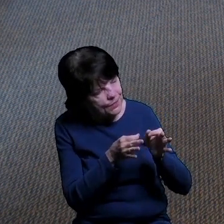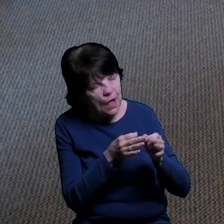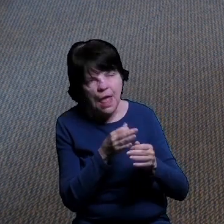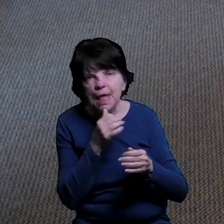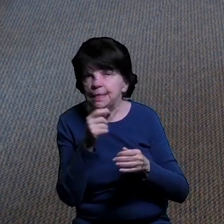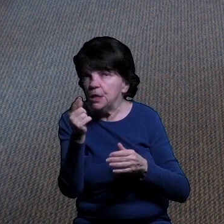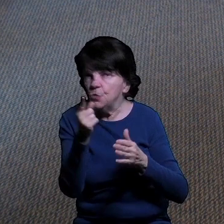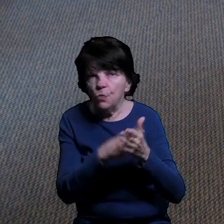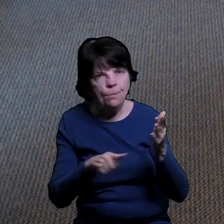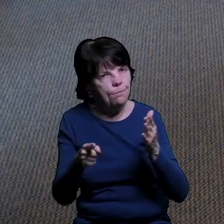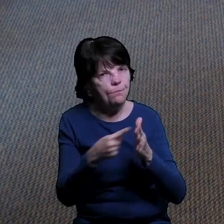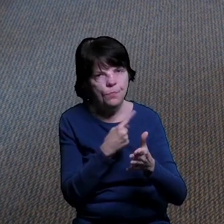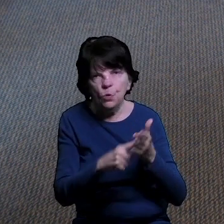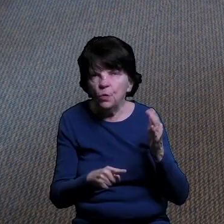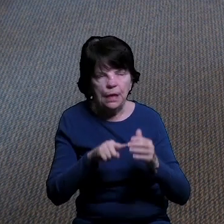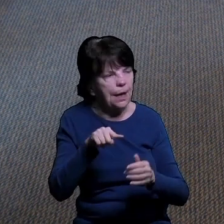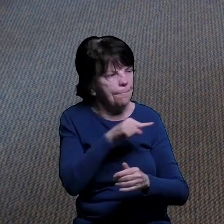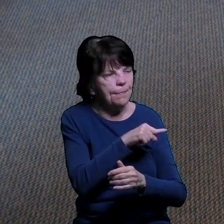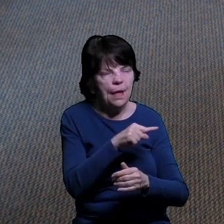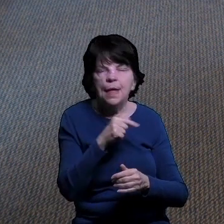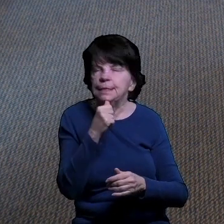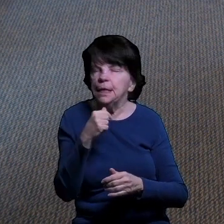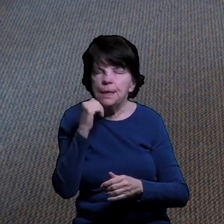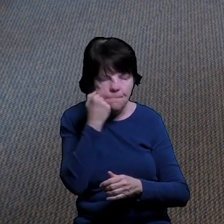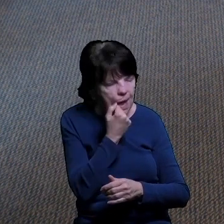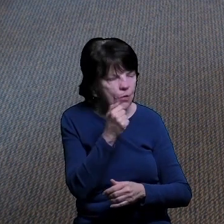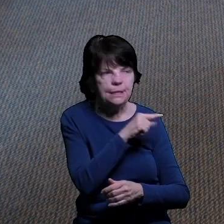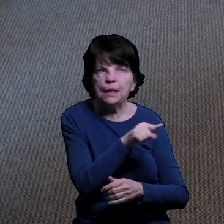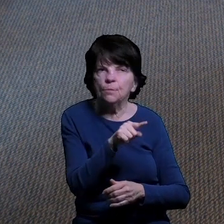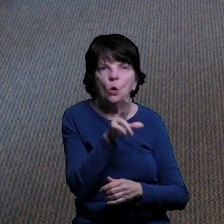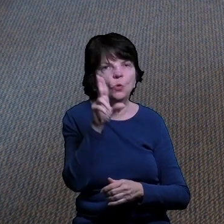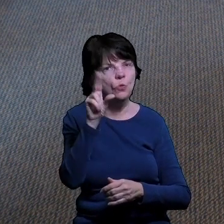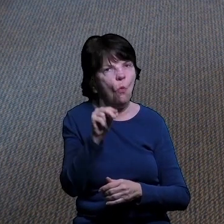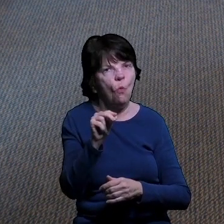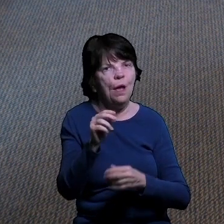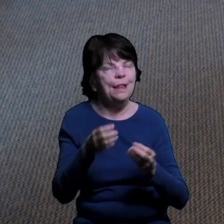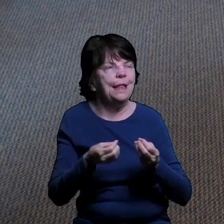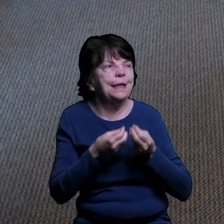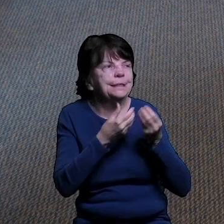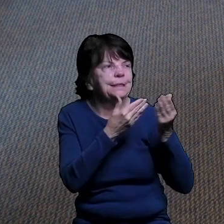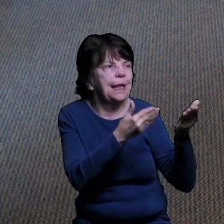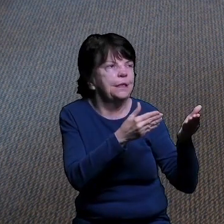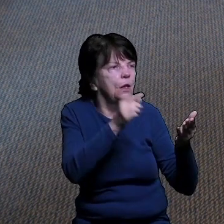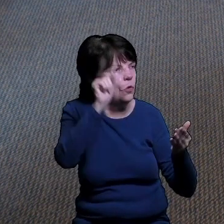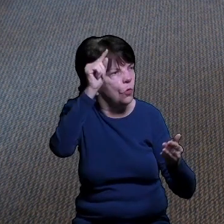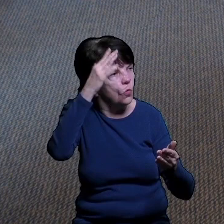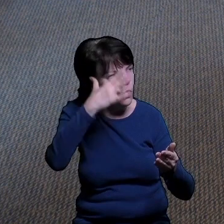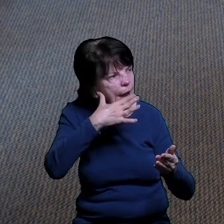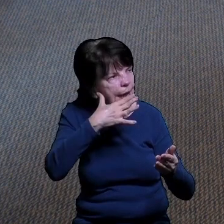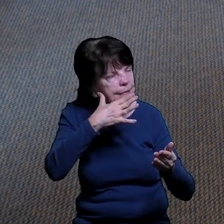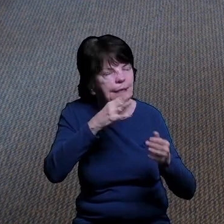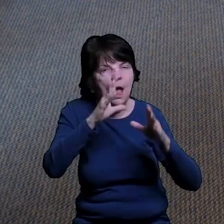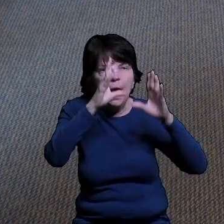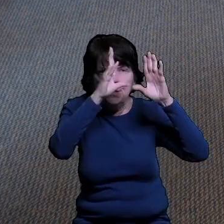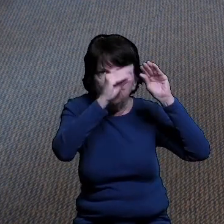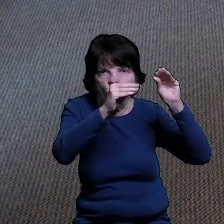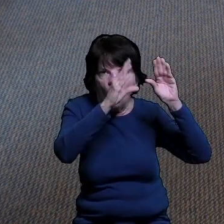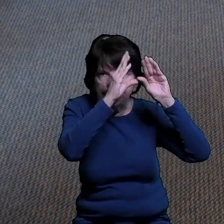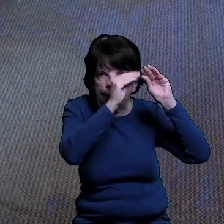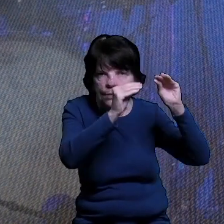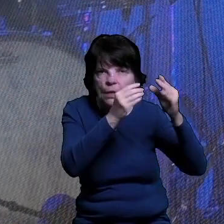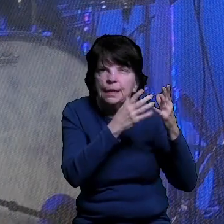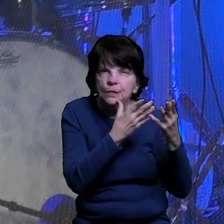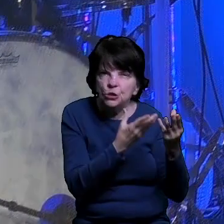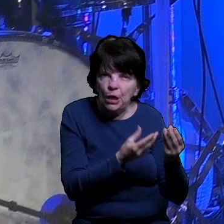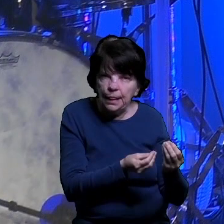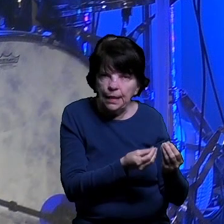in public. They didn't embarrass him. They extended grace, and they taught with a gentle